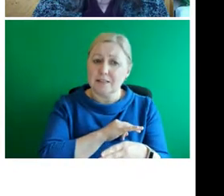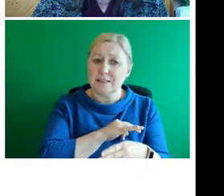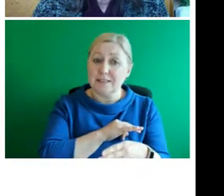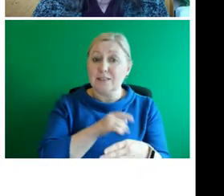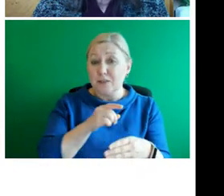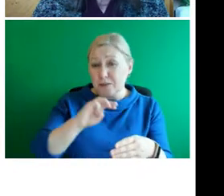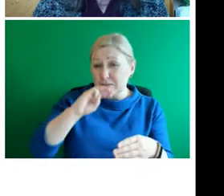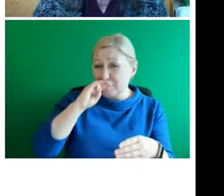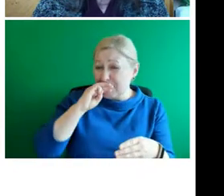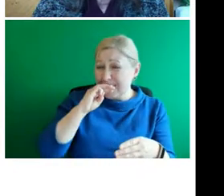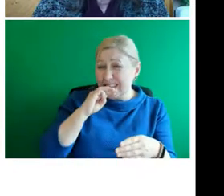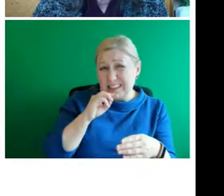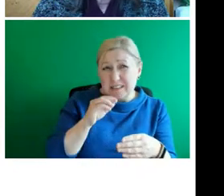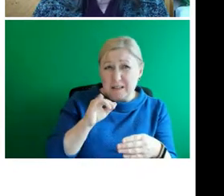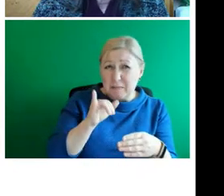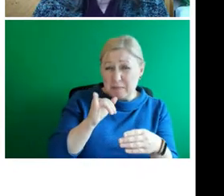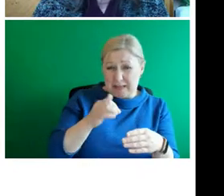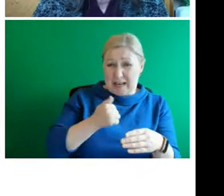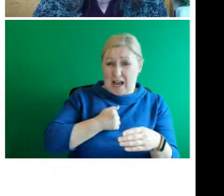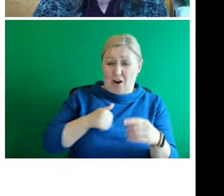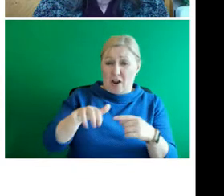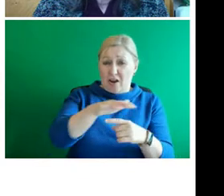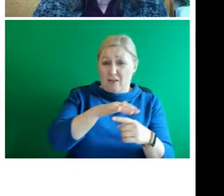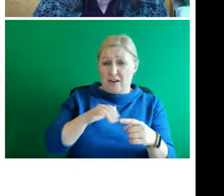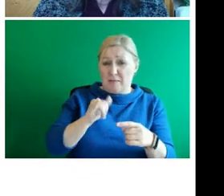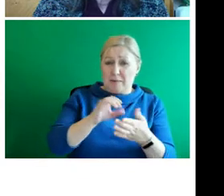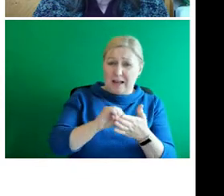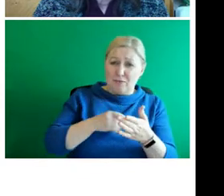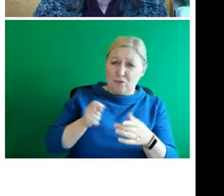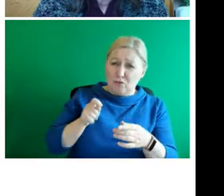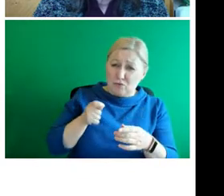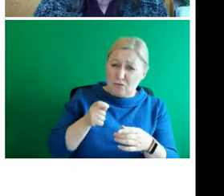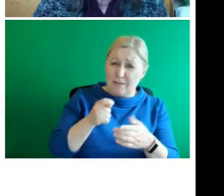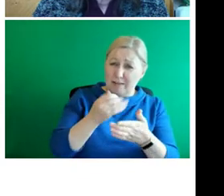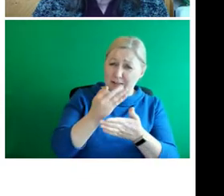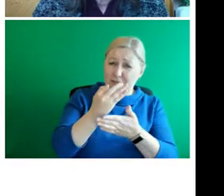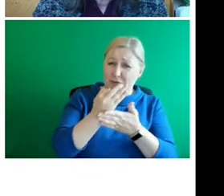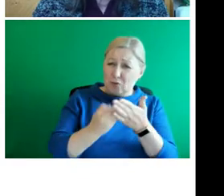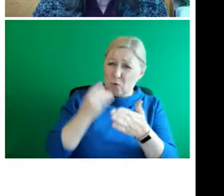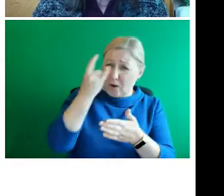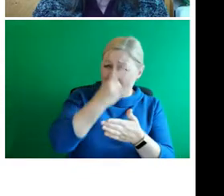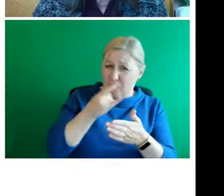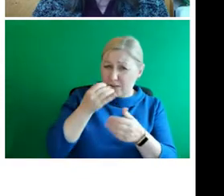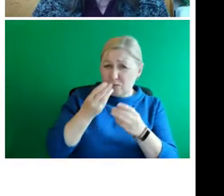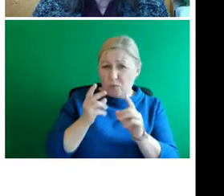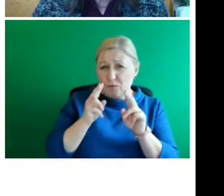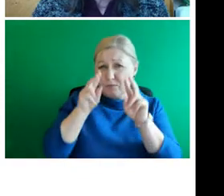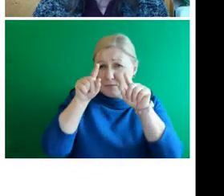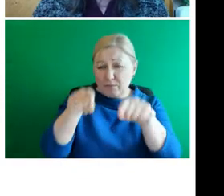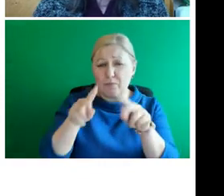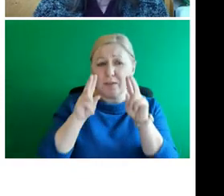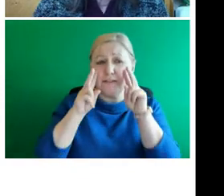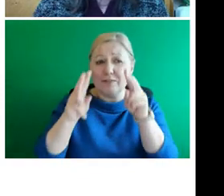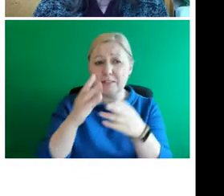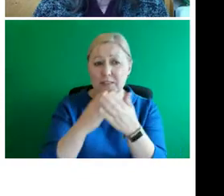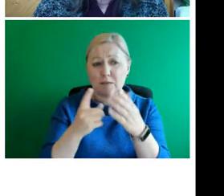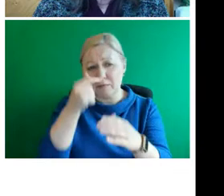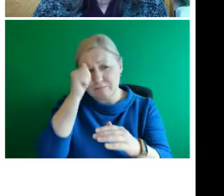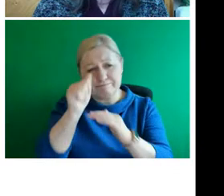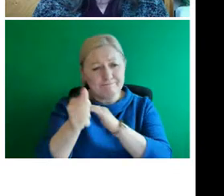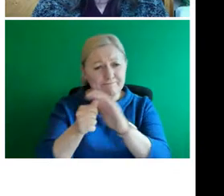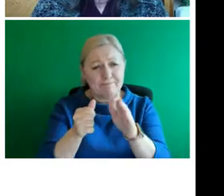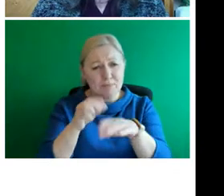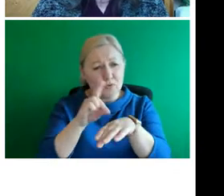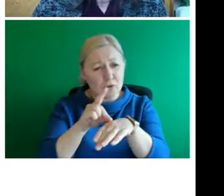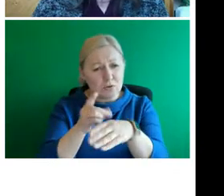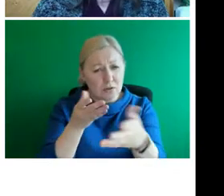traveling up to several hours to see a specialist in one of the two major cities. Health and social services also tend to be more